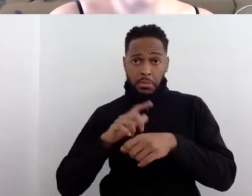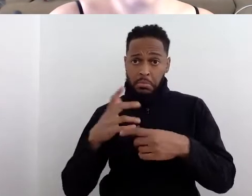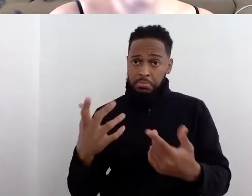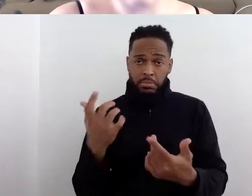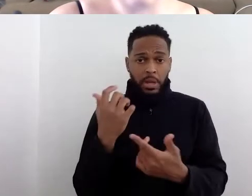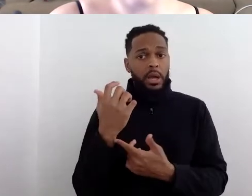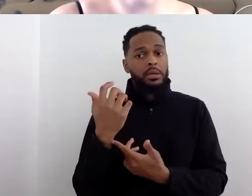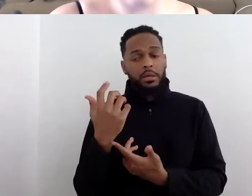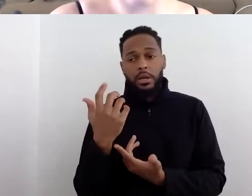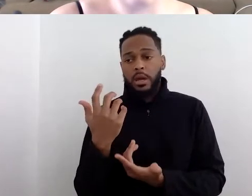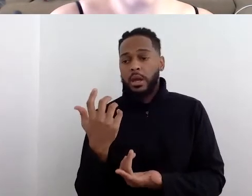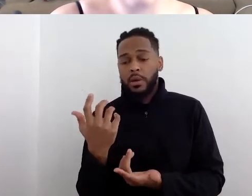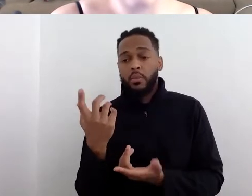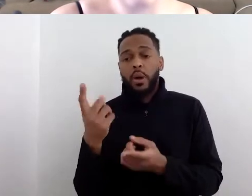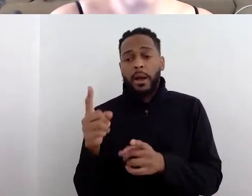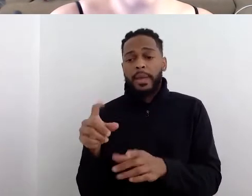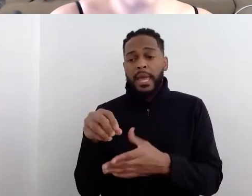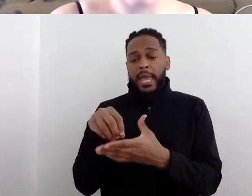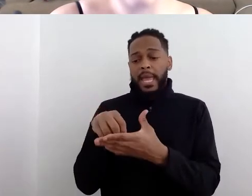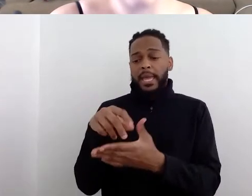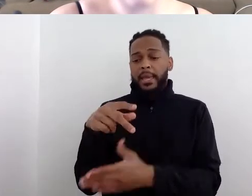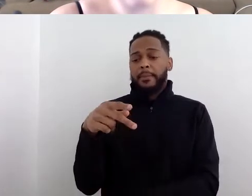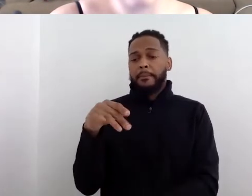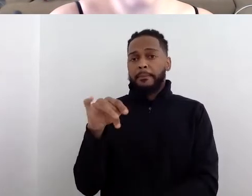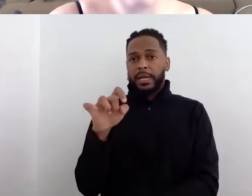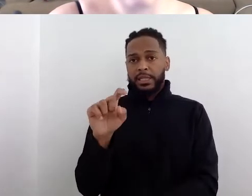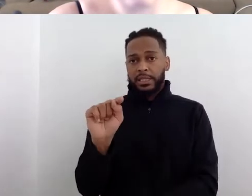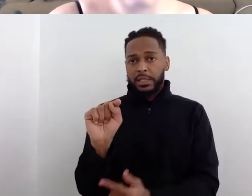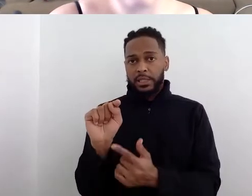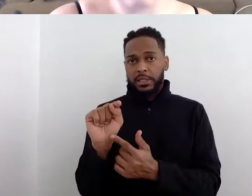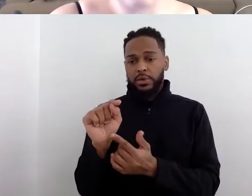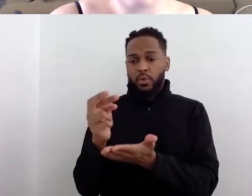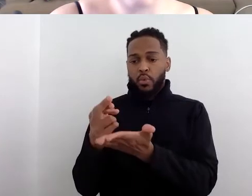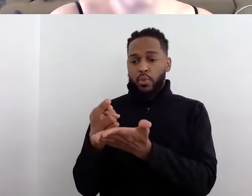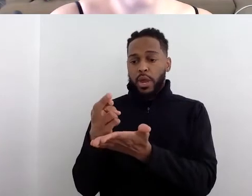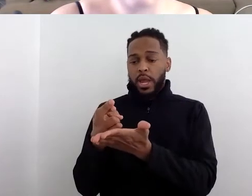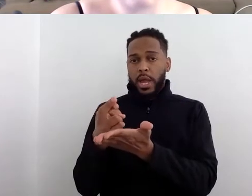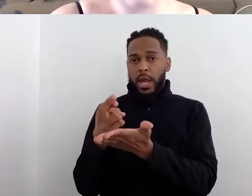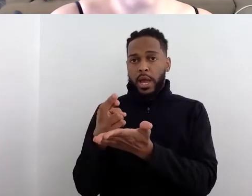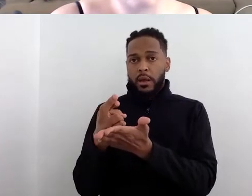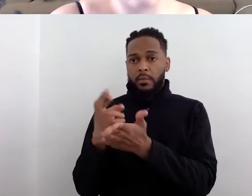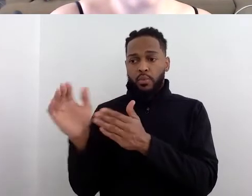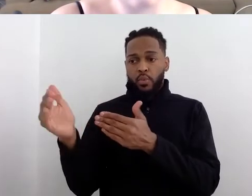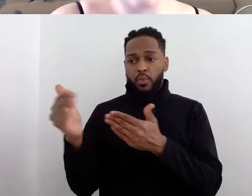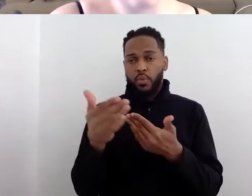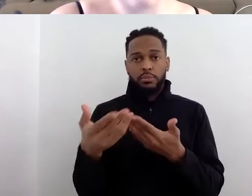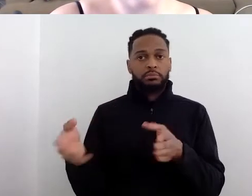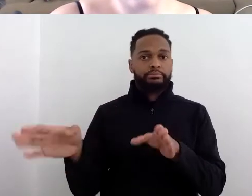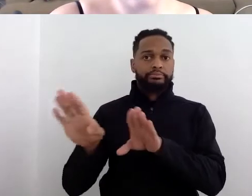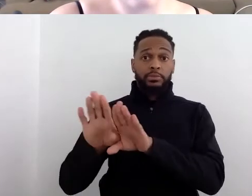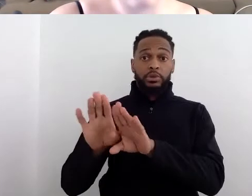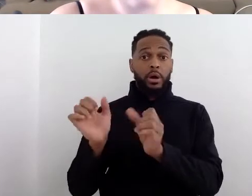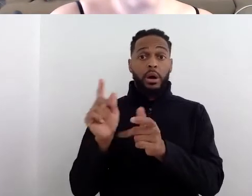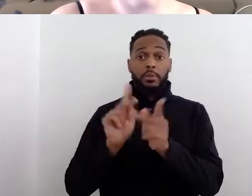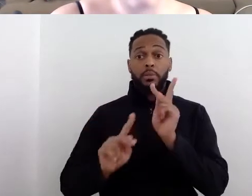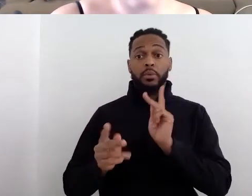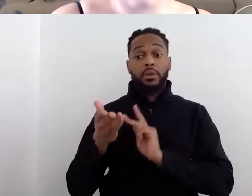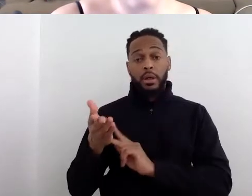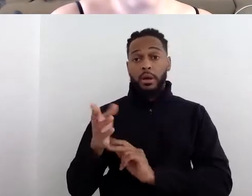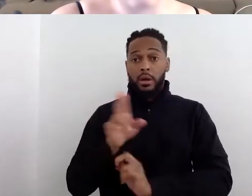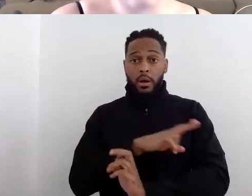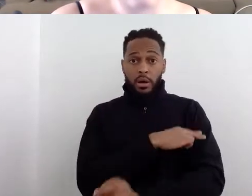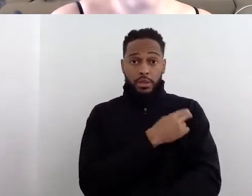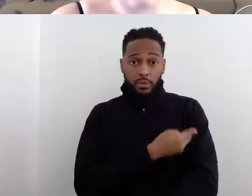units completely closed. And so all those people that were in the hospital in that moment, we had to send them